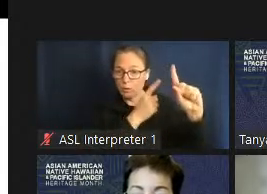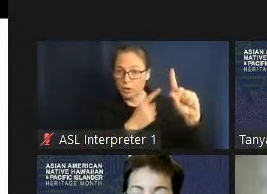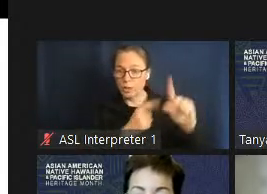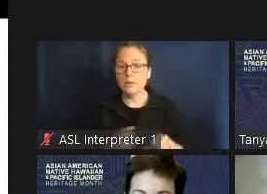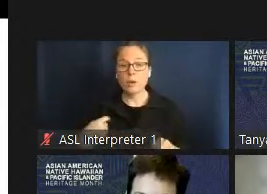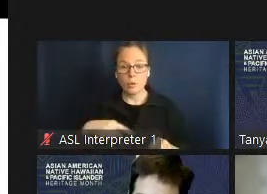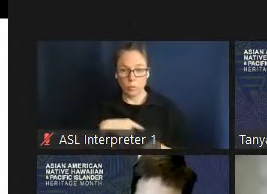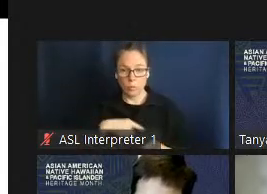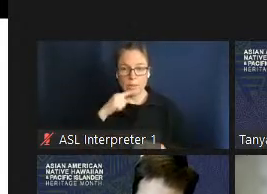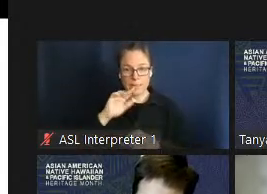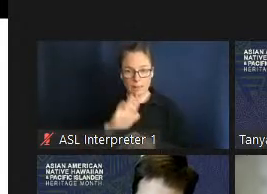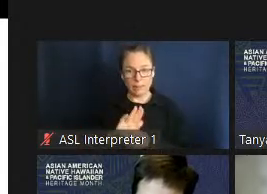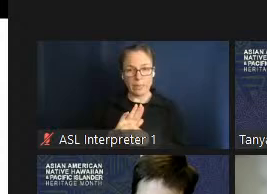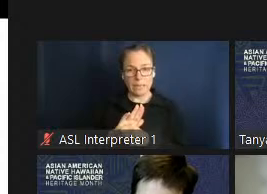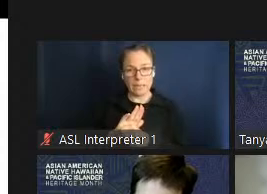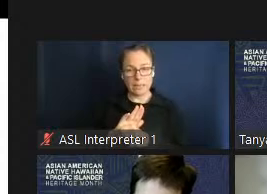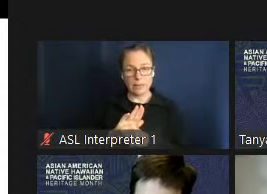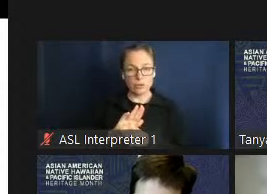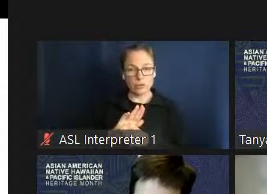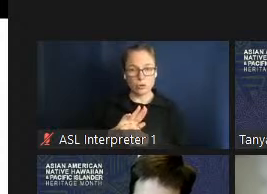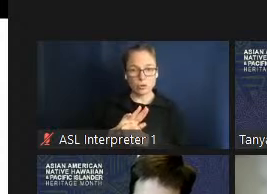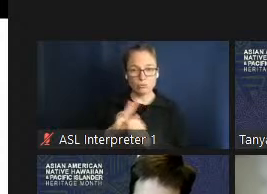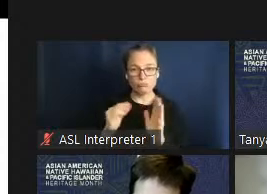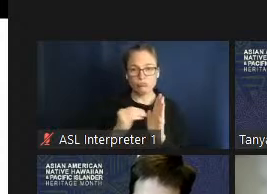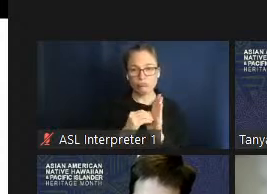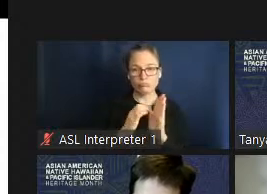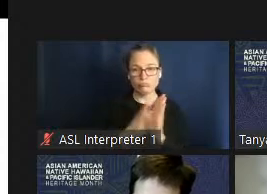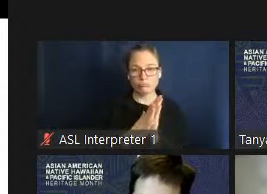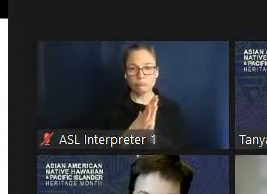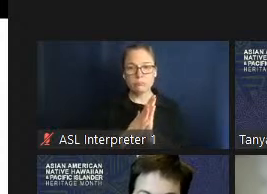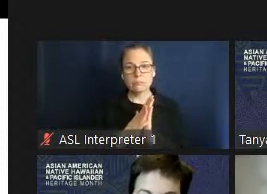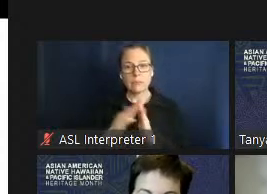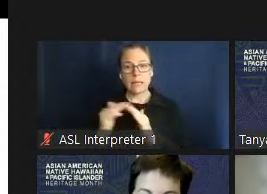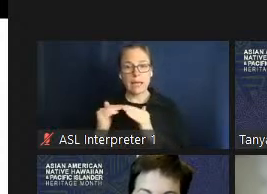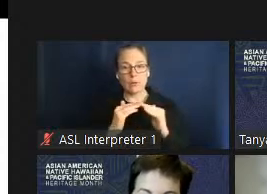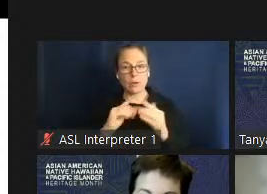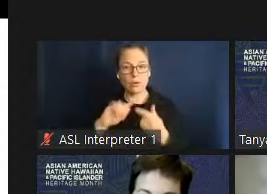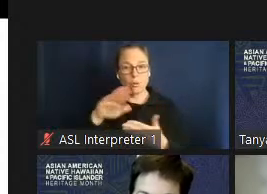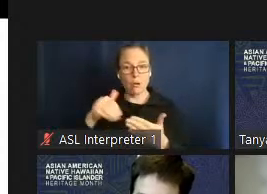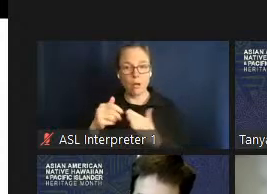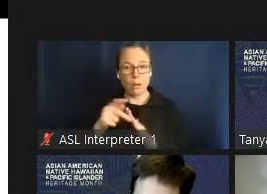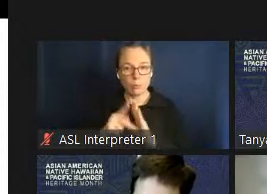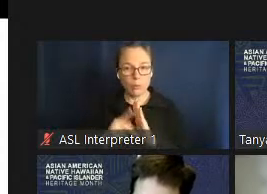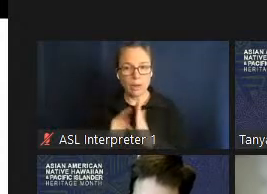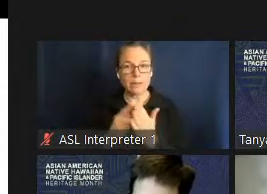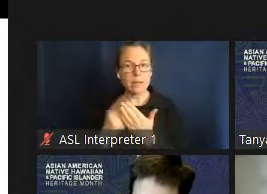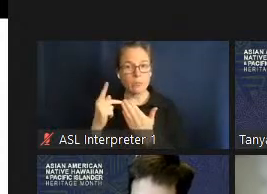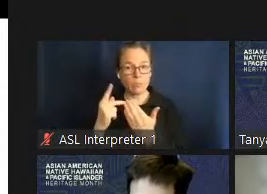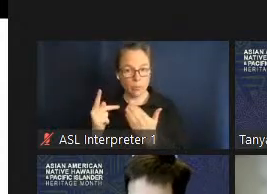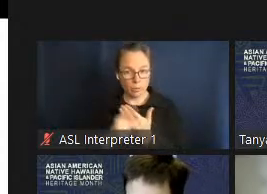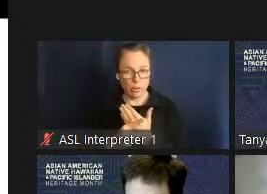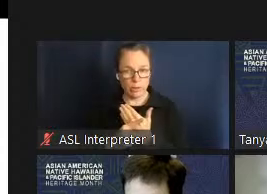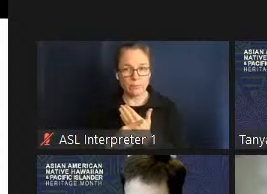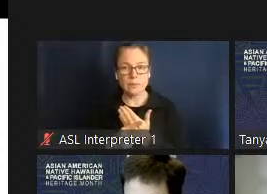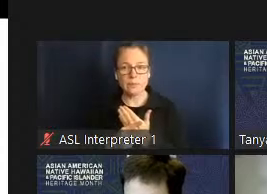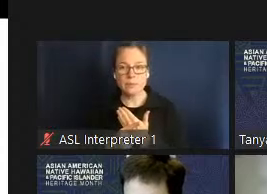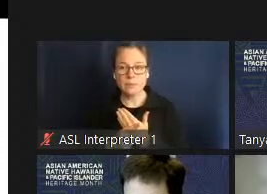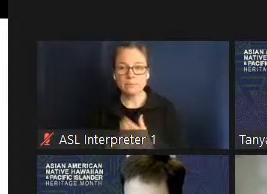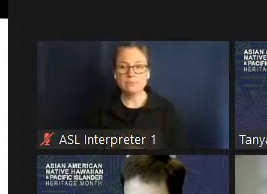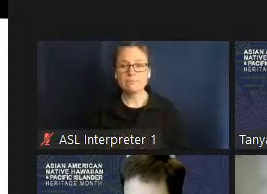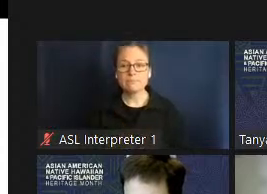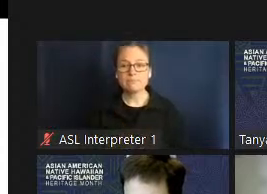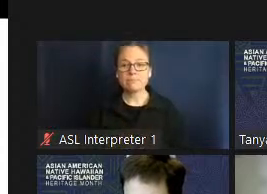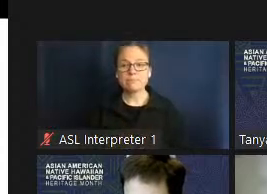to embedding equity into all policies, programs, and practices. And of course, the